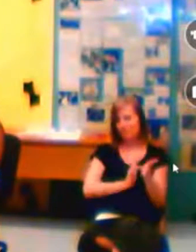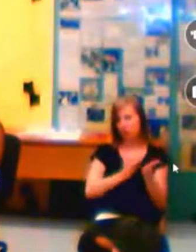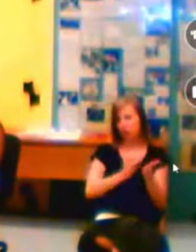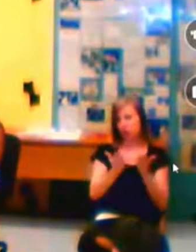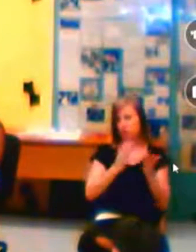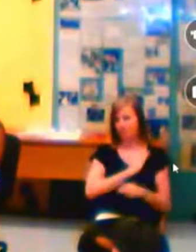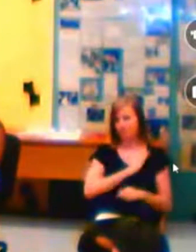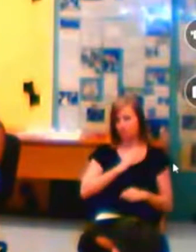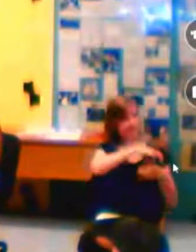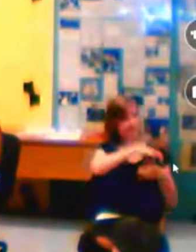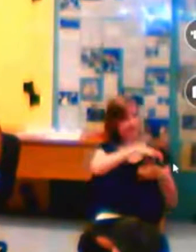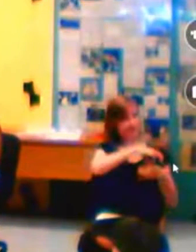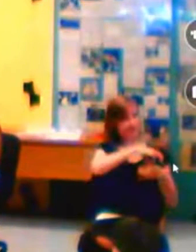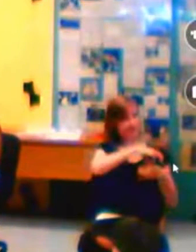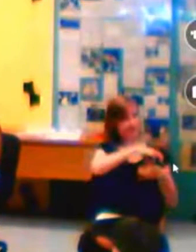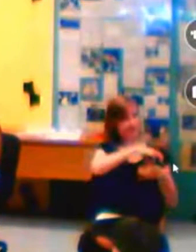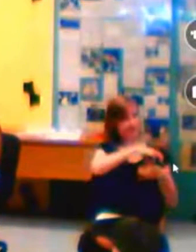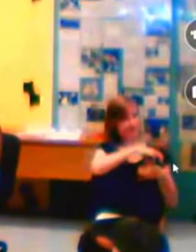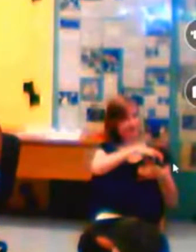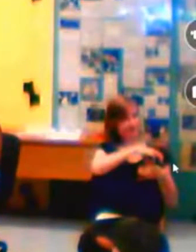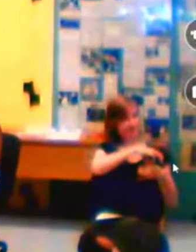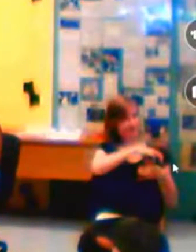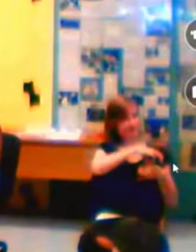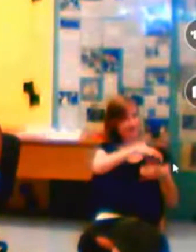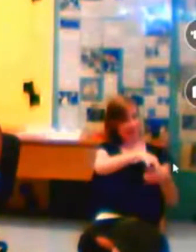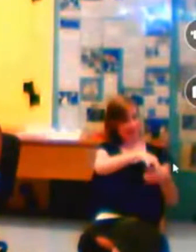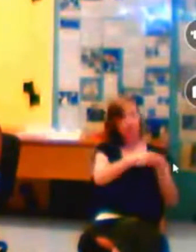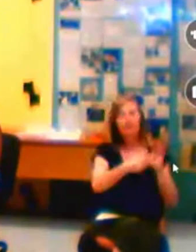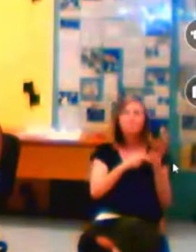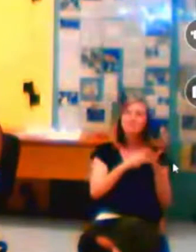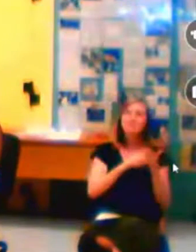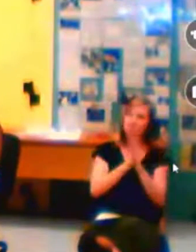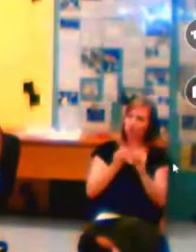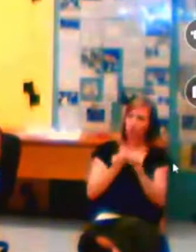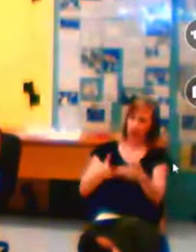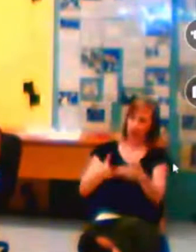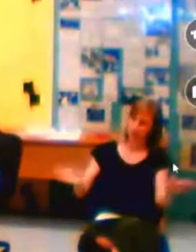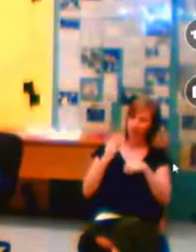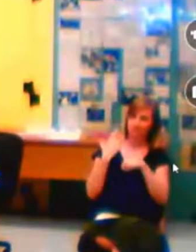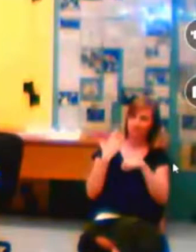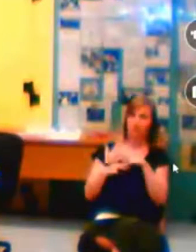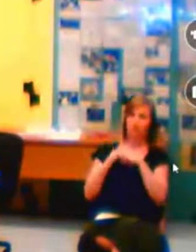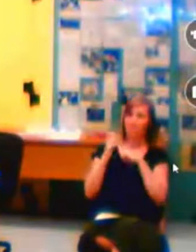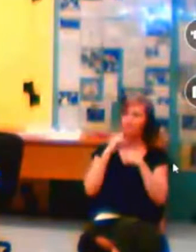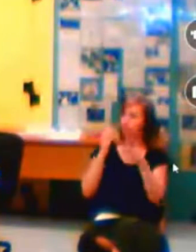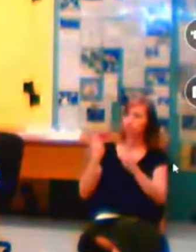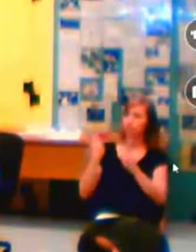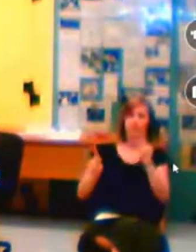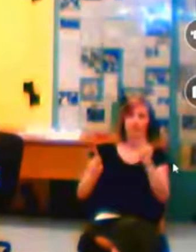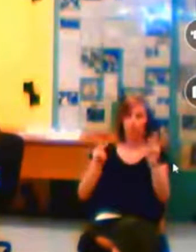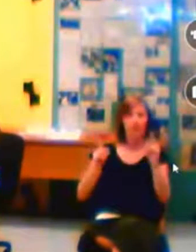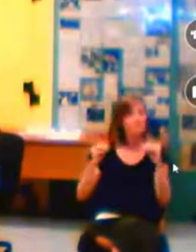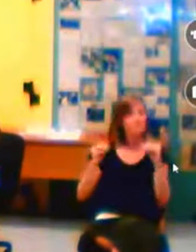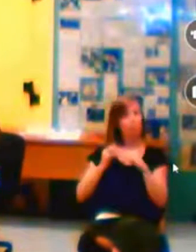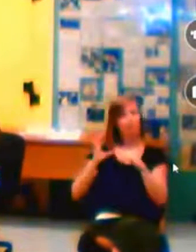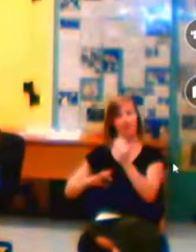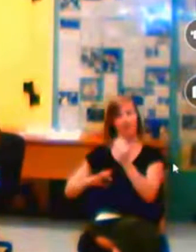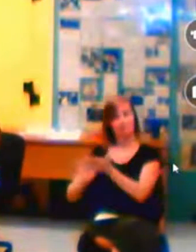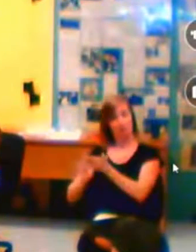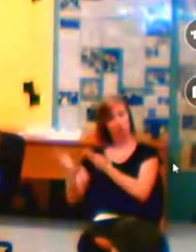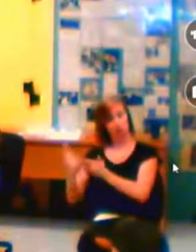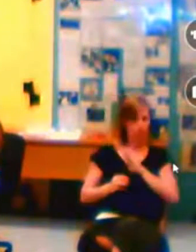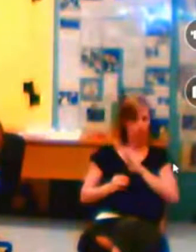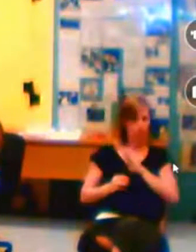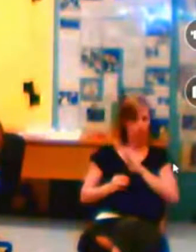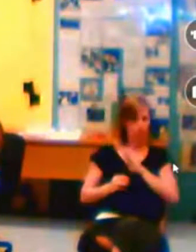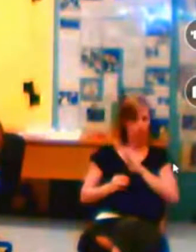it would most likely be the elected Board of Directors that would set up the process and determine if they want to continue a Medical Services Board. Now,